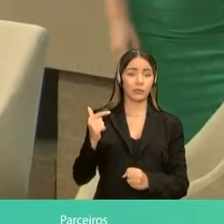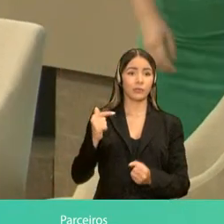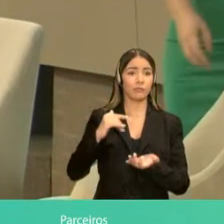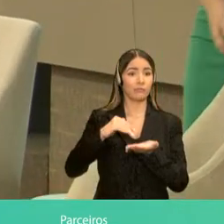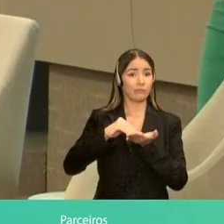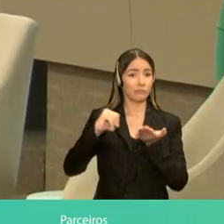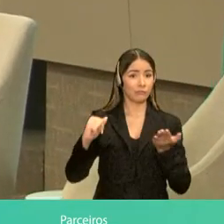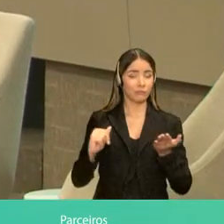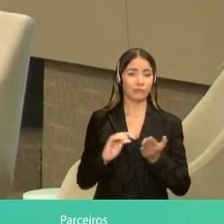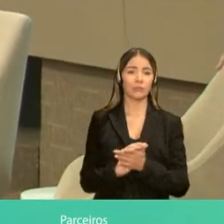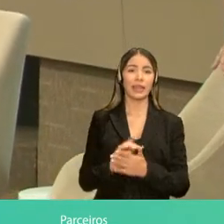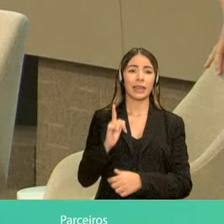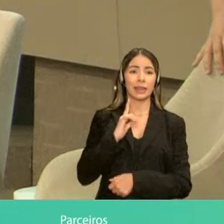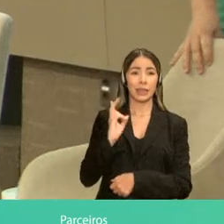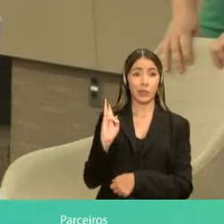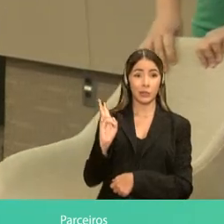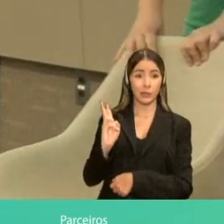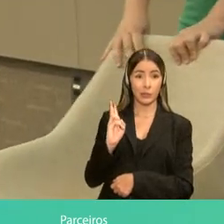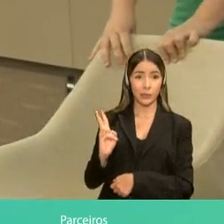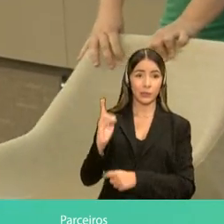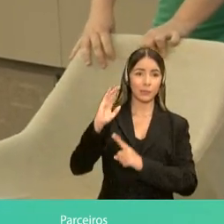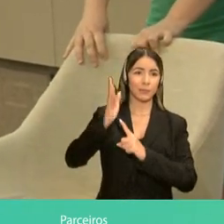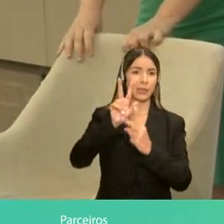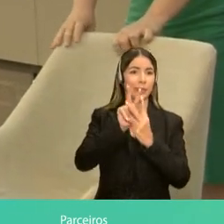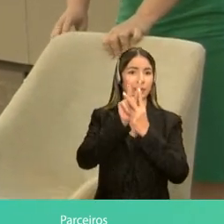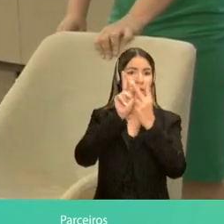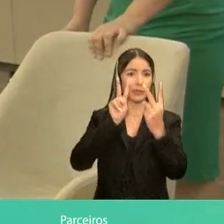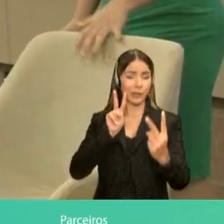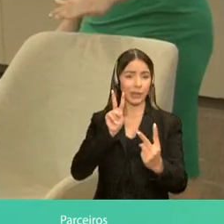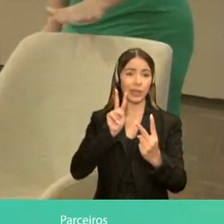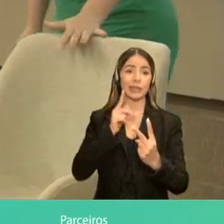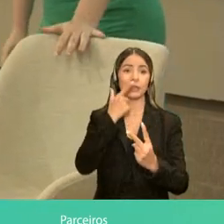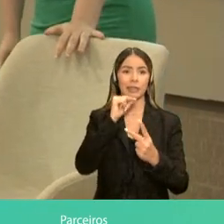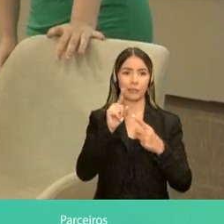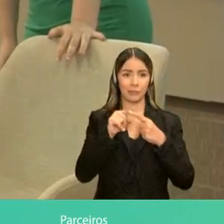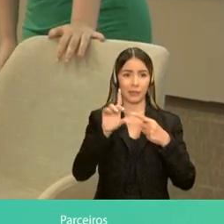We are going to have two lecturers here with us remotely.